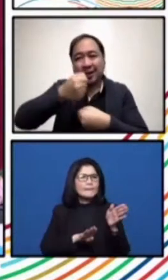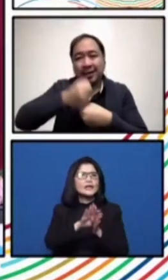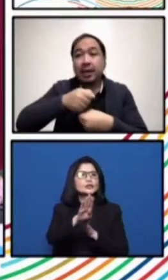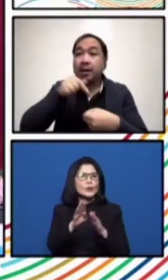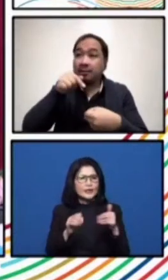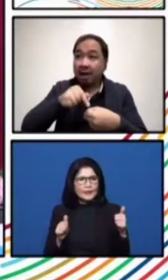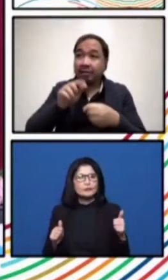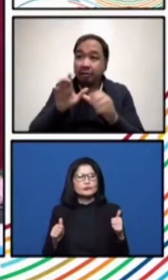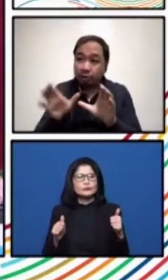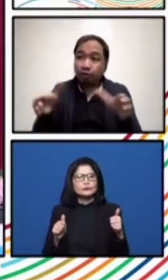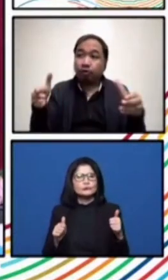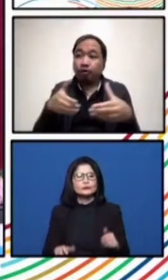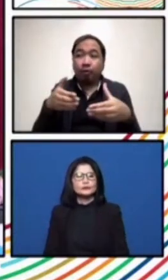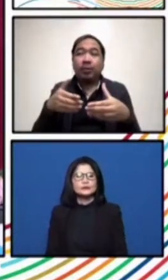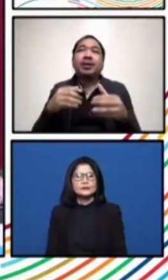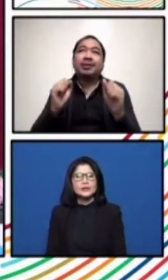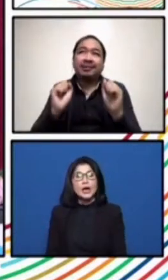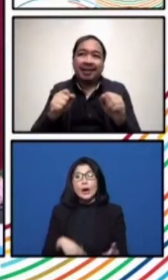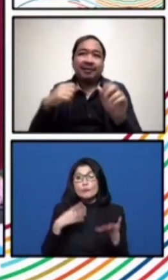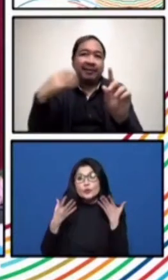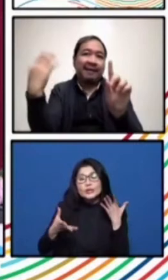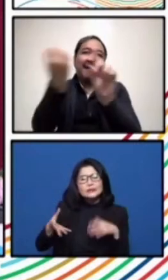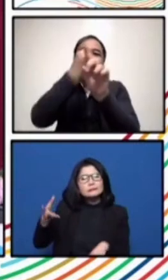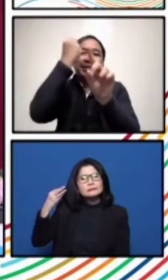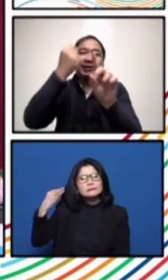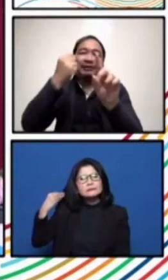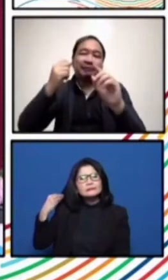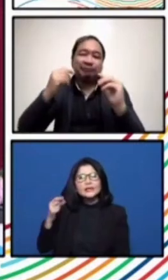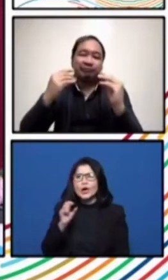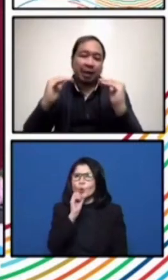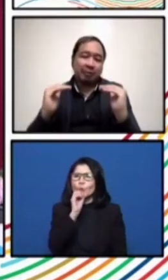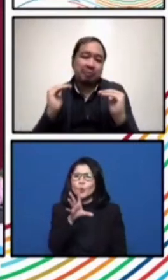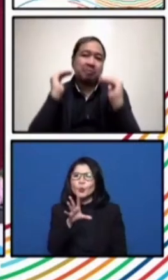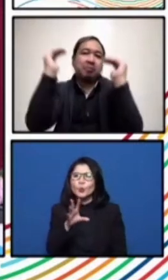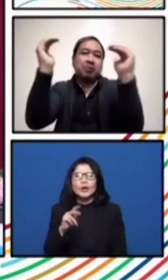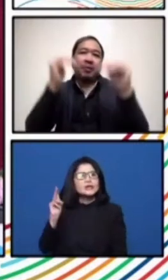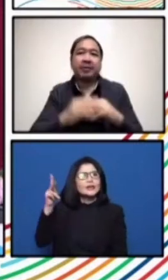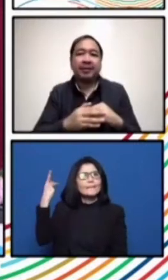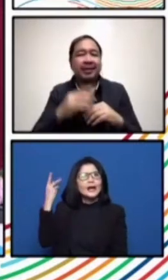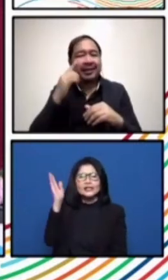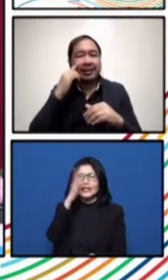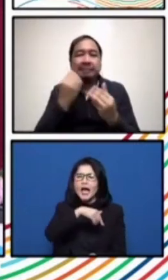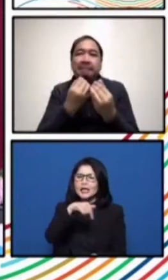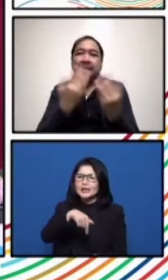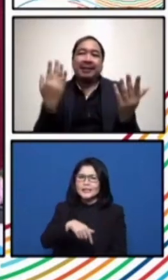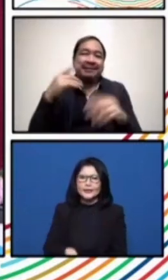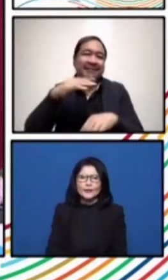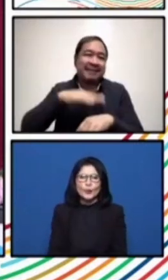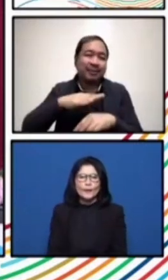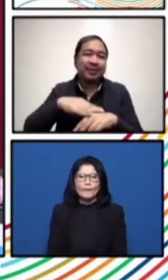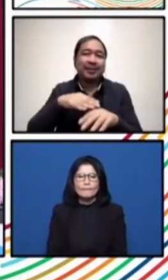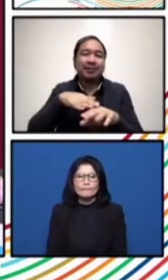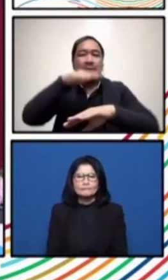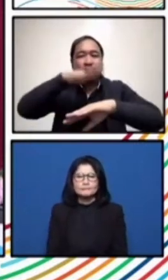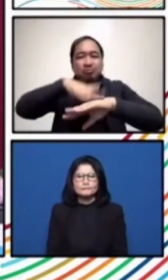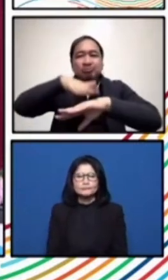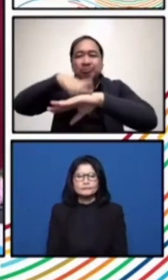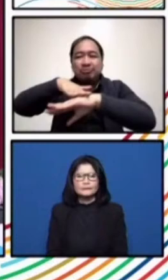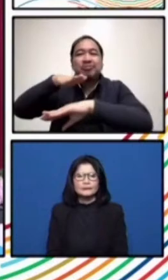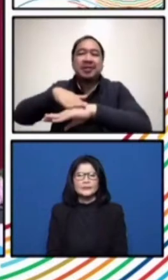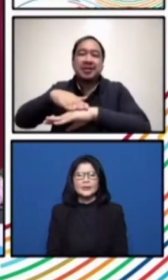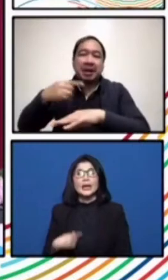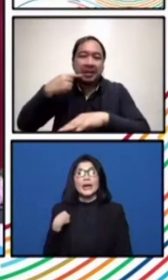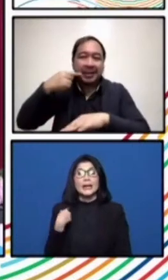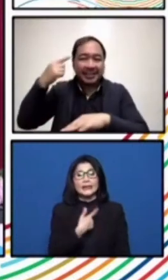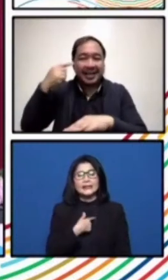it heard this phrase many times yesterday and today they need to be regulations in